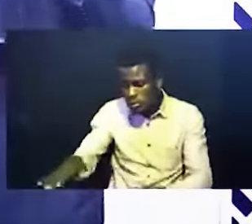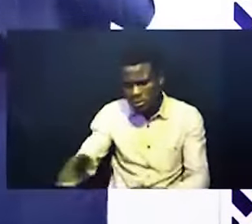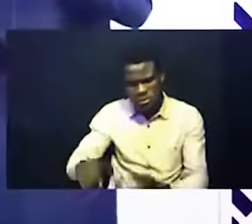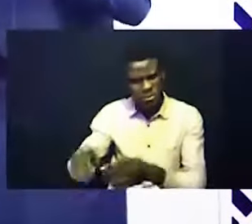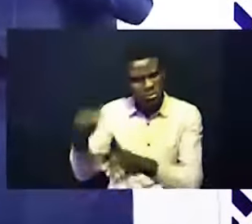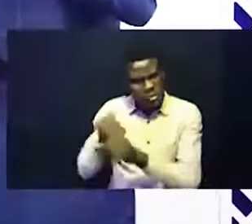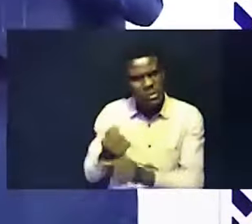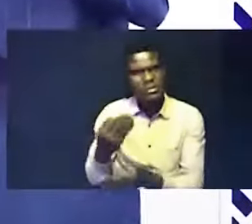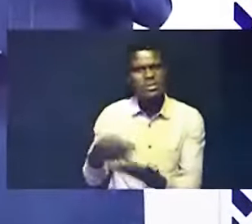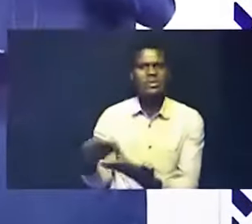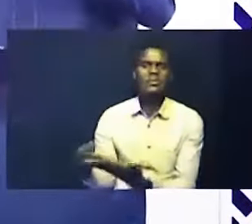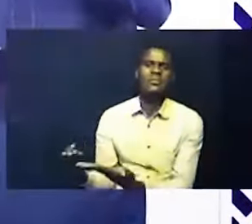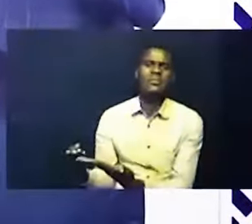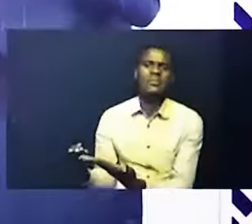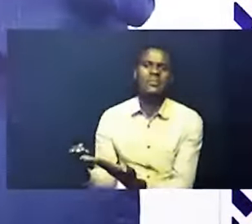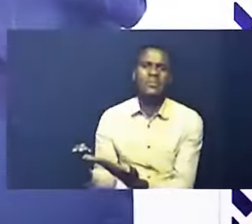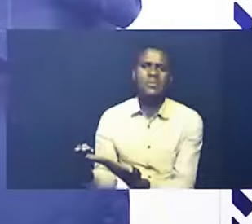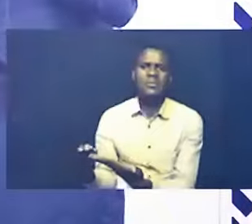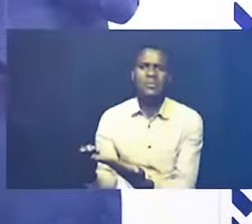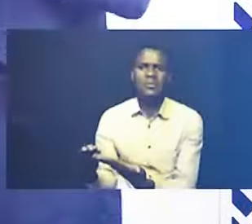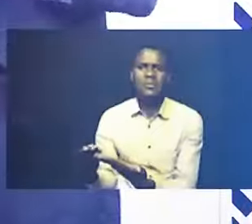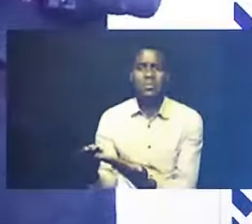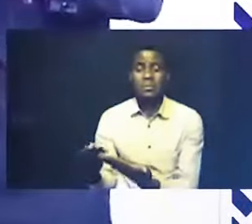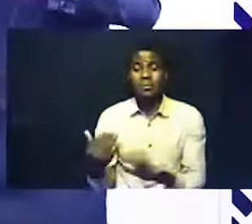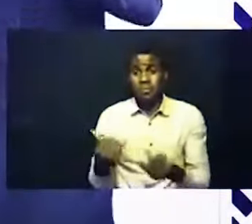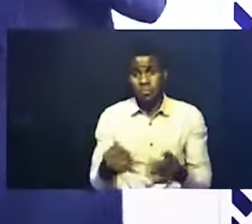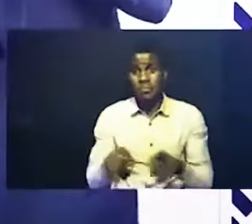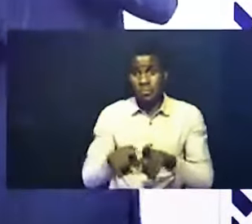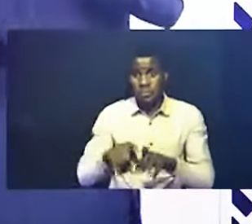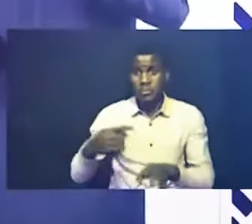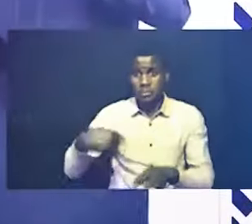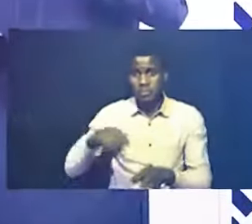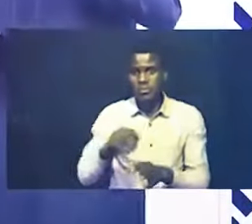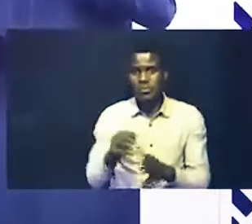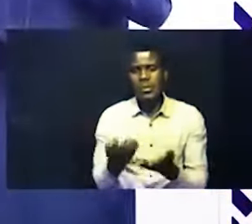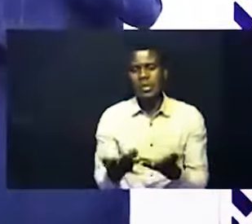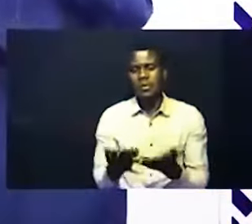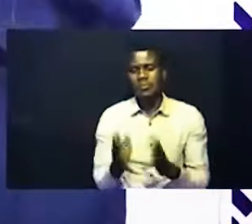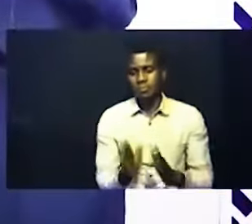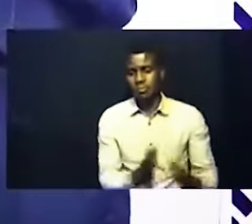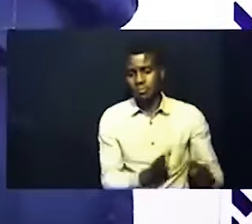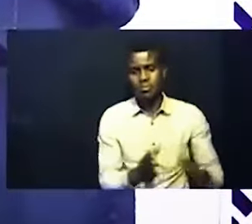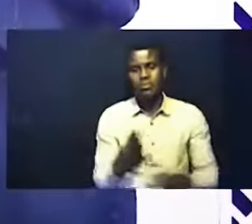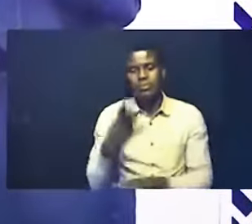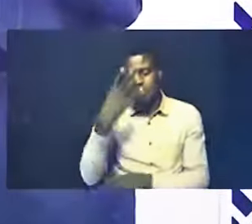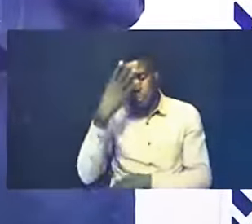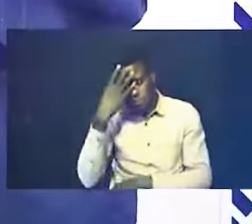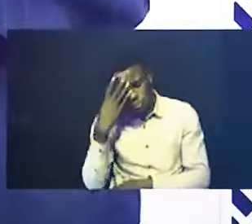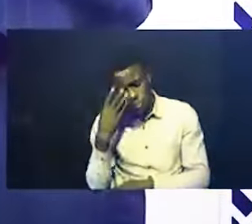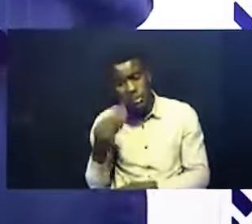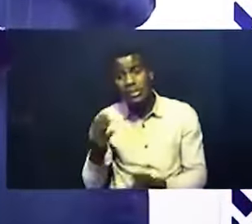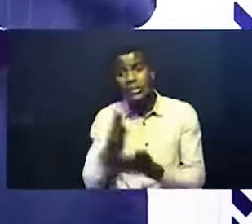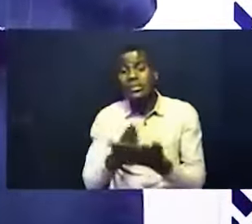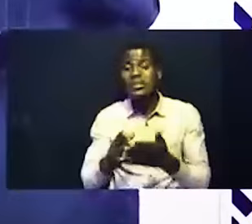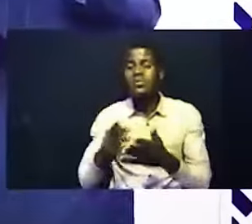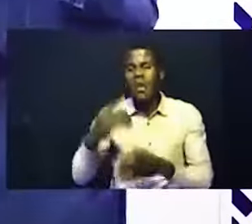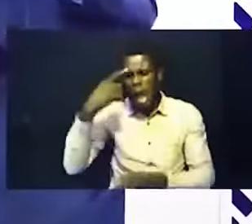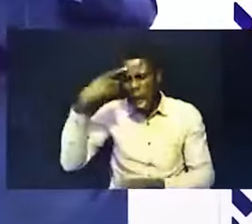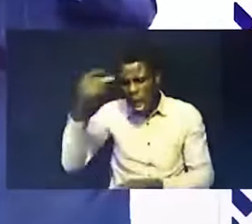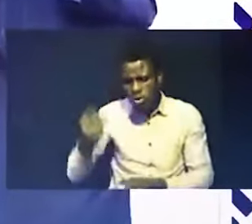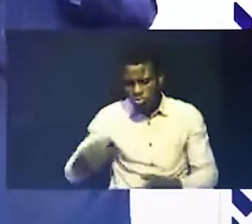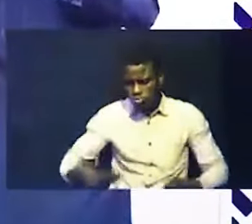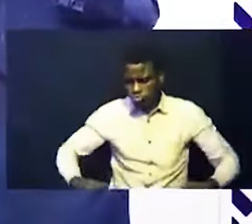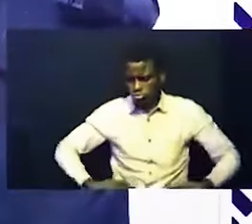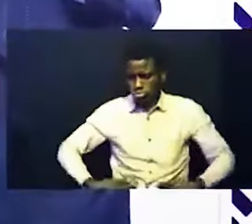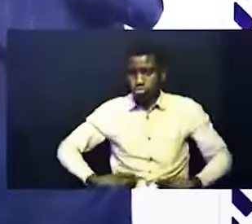money now as we are about to go to bed there are some Wicked young men who will be going to